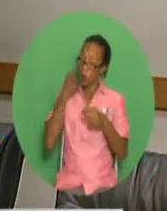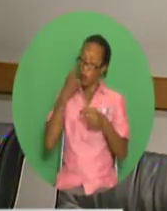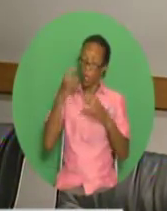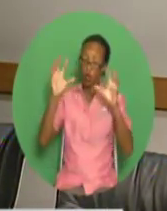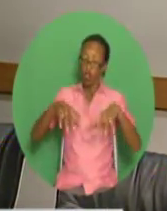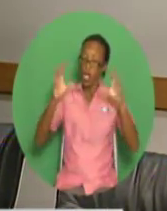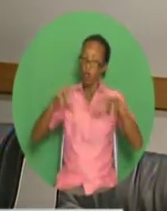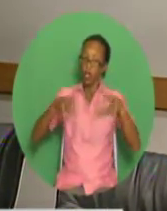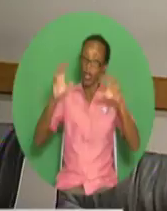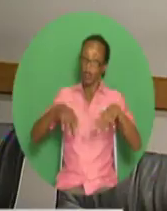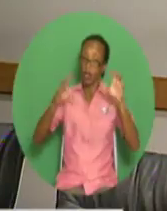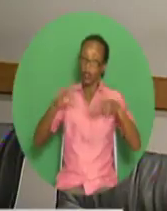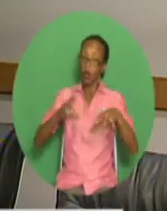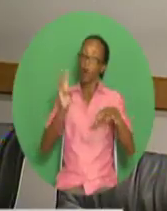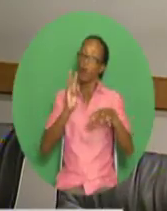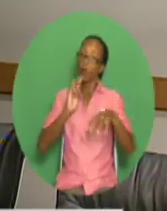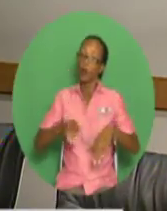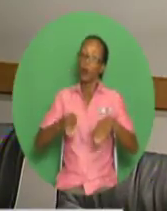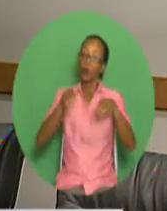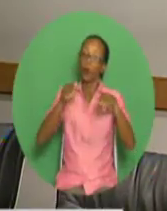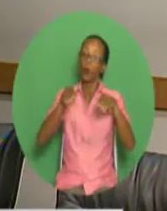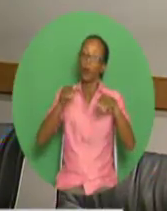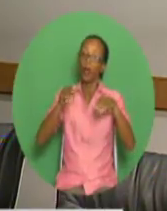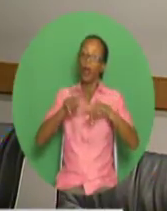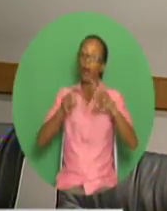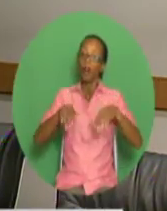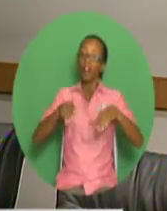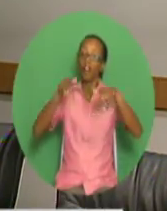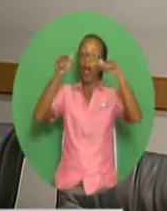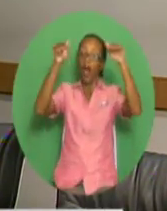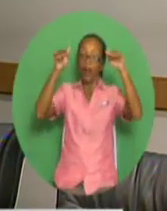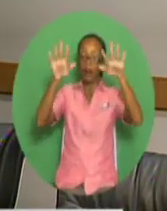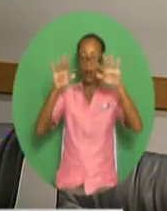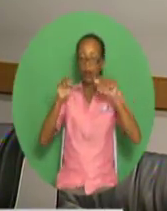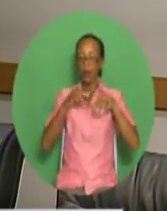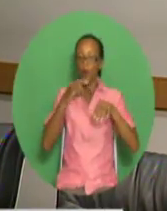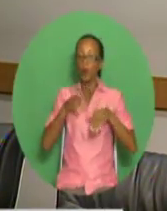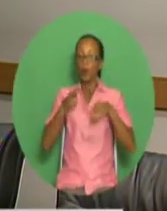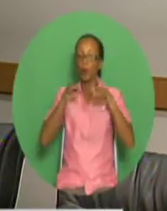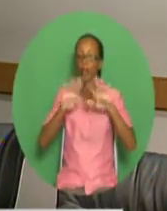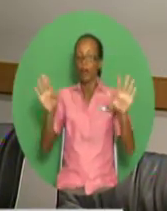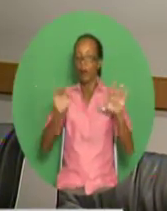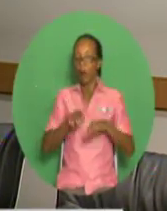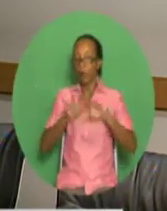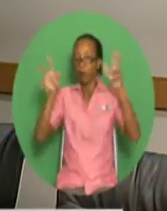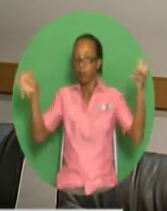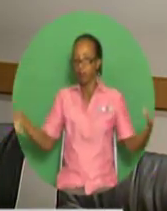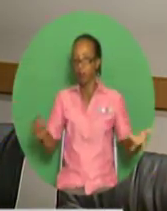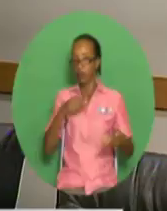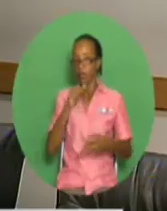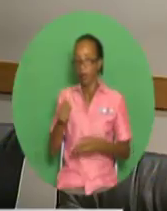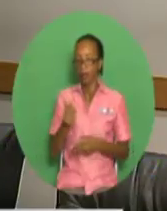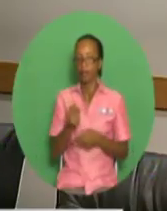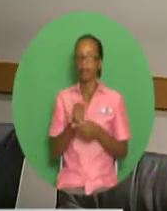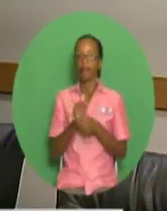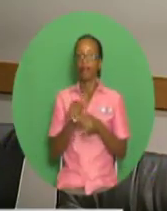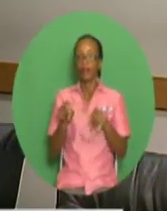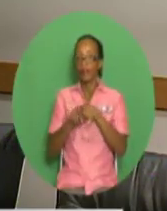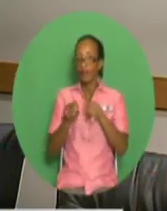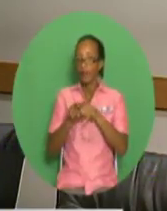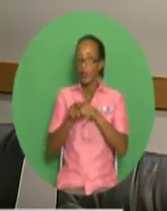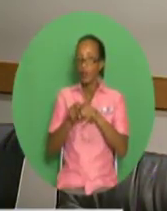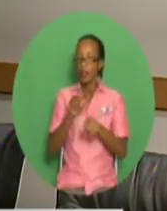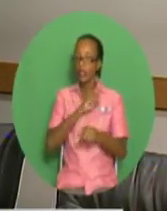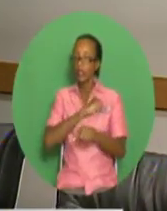the water, we have reached to the top, but we didn't have any major flooding in Diego Martin, thank God. I want to thank the minister, the senator for